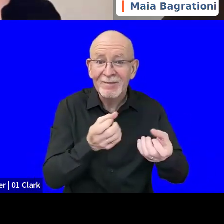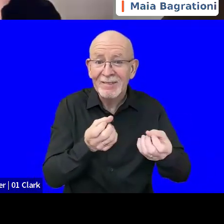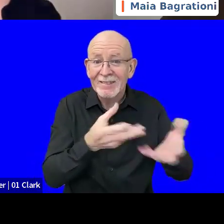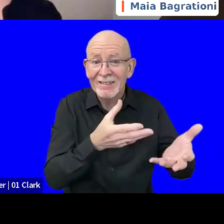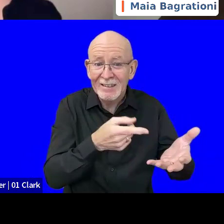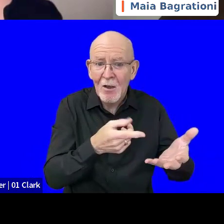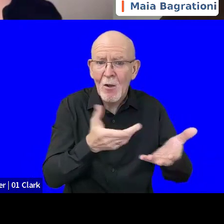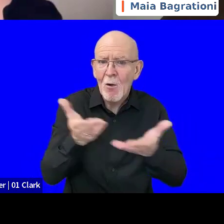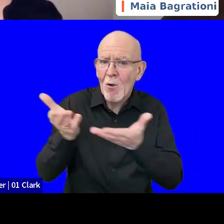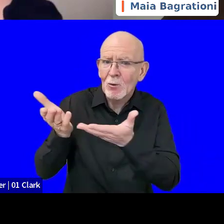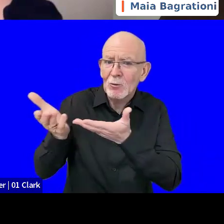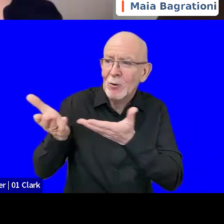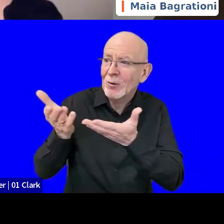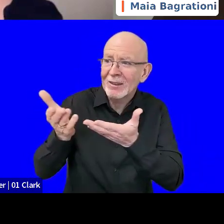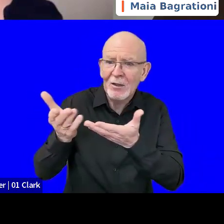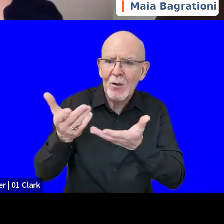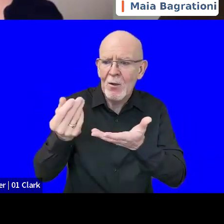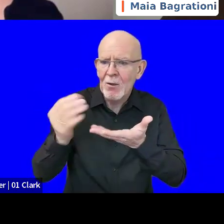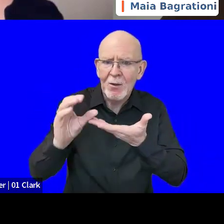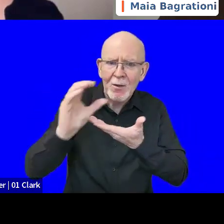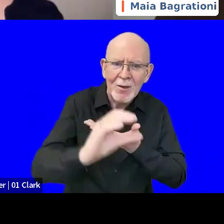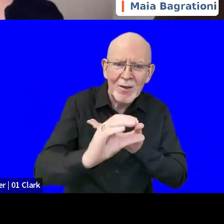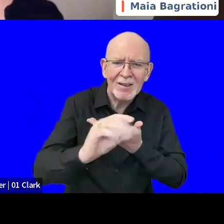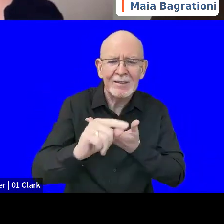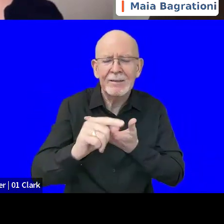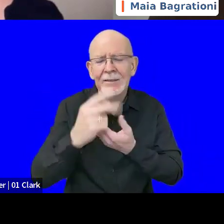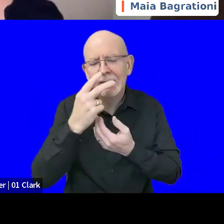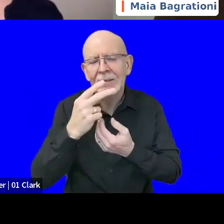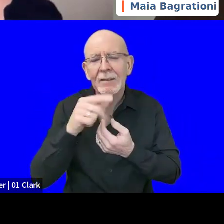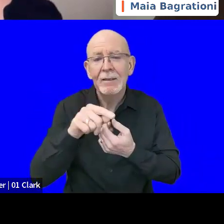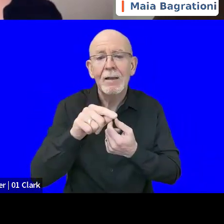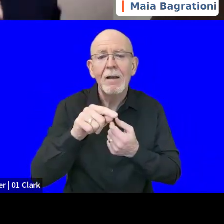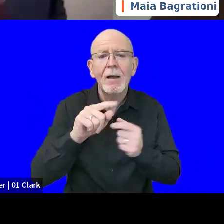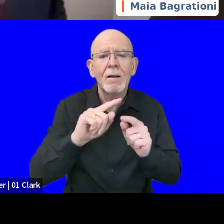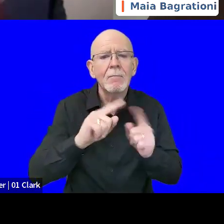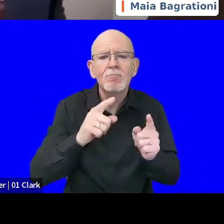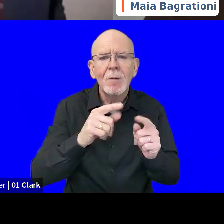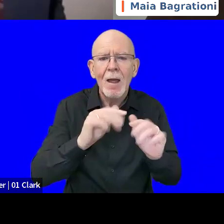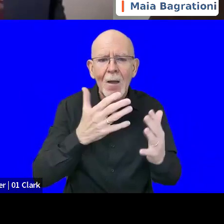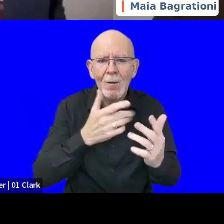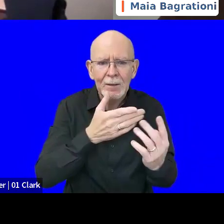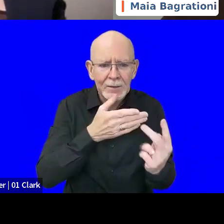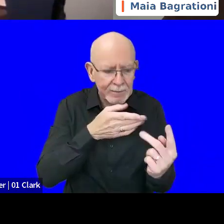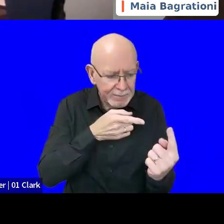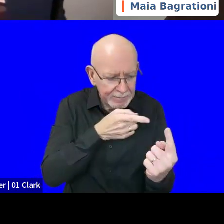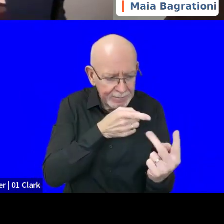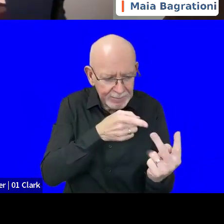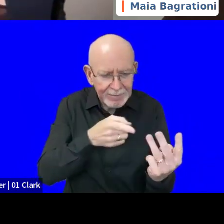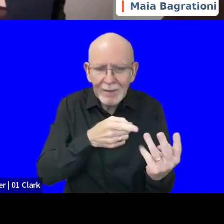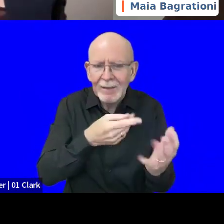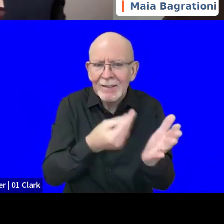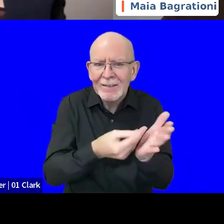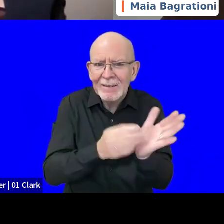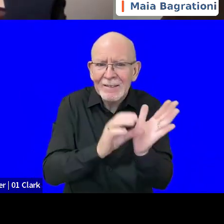For example, people might have high transportation costs. One strategy is to give them money to cover